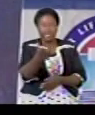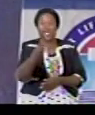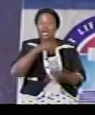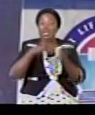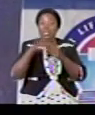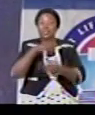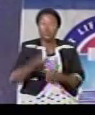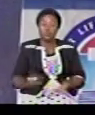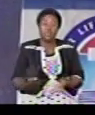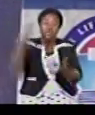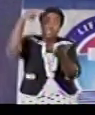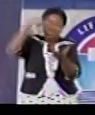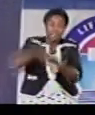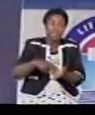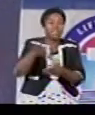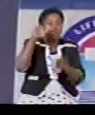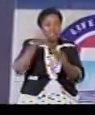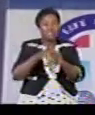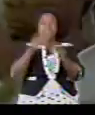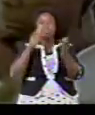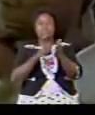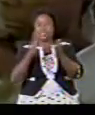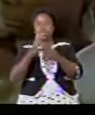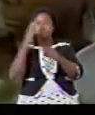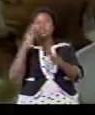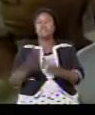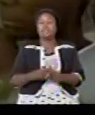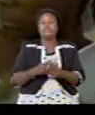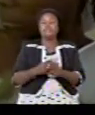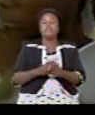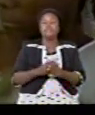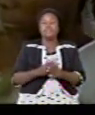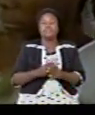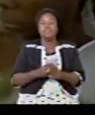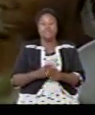will rise up in Jesus' name.